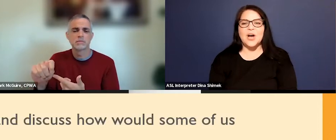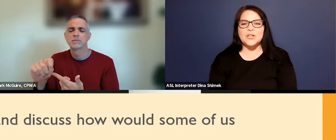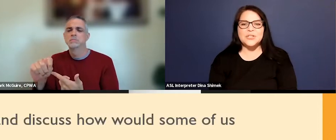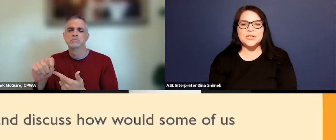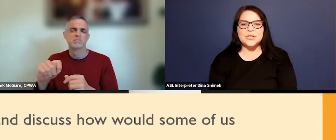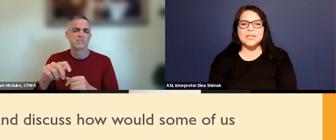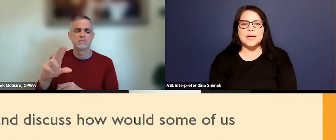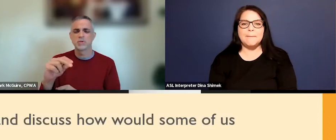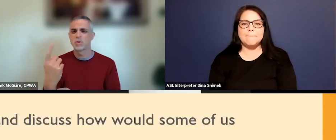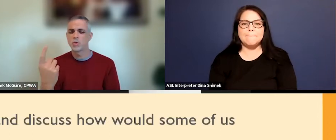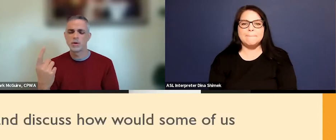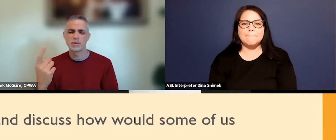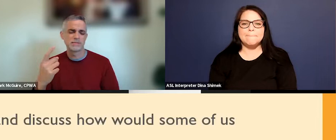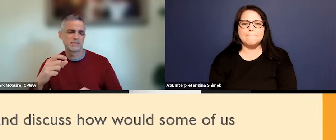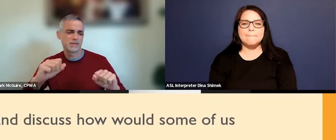you're at a concert,